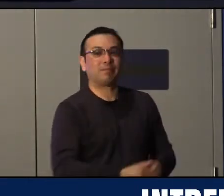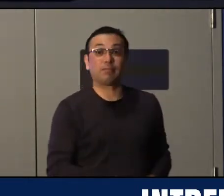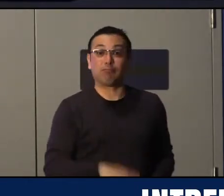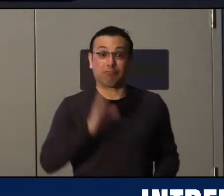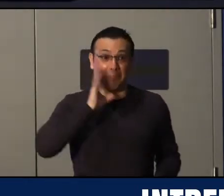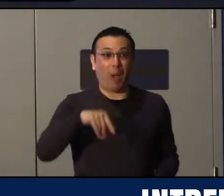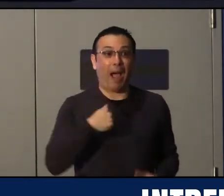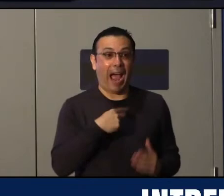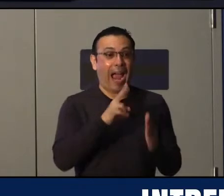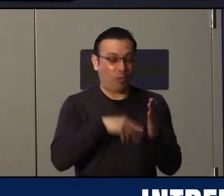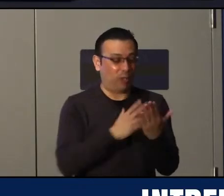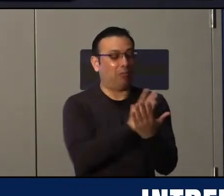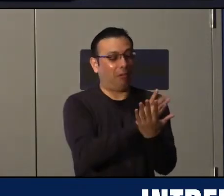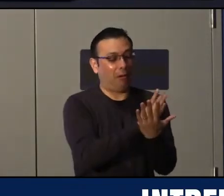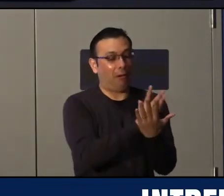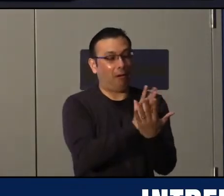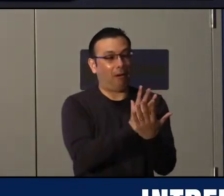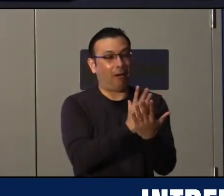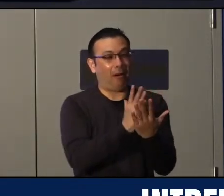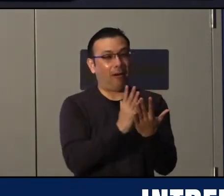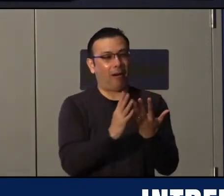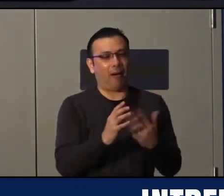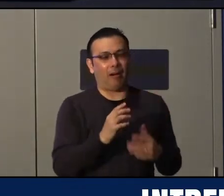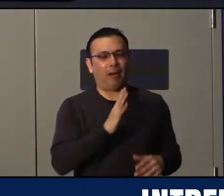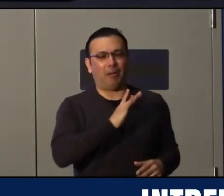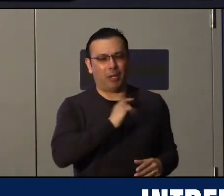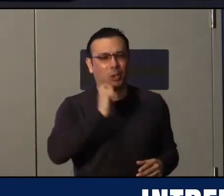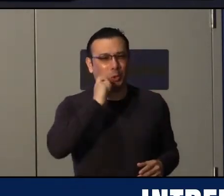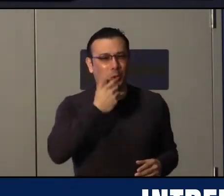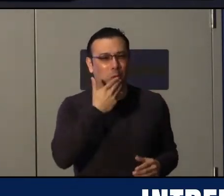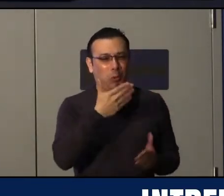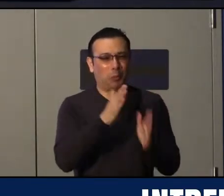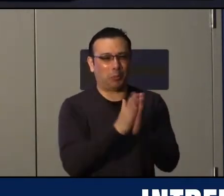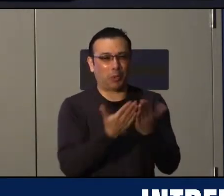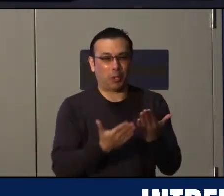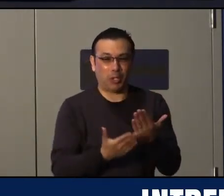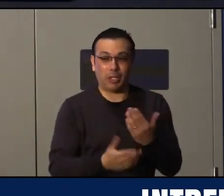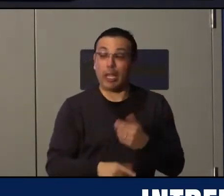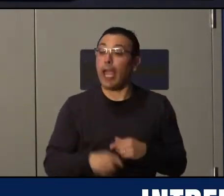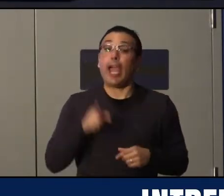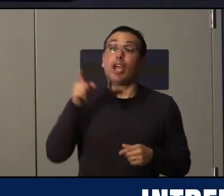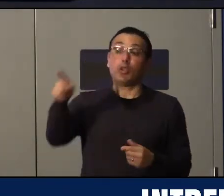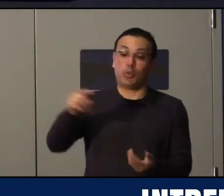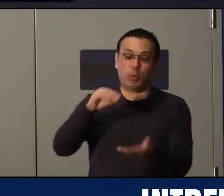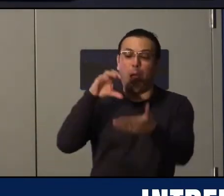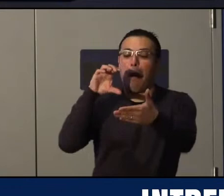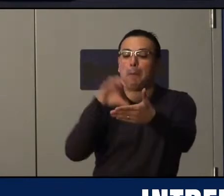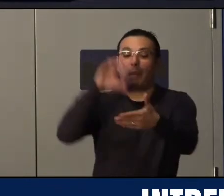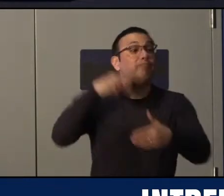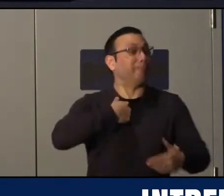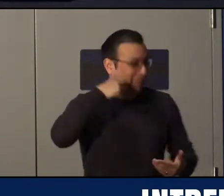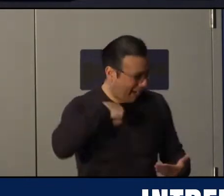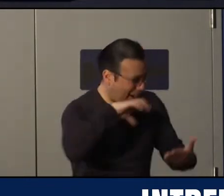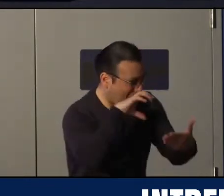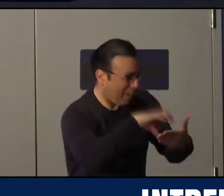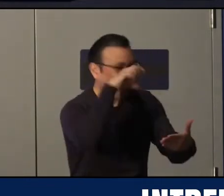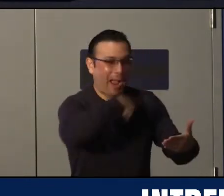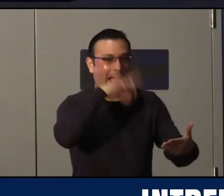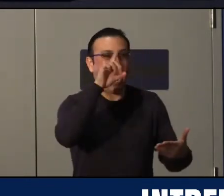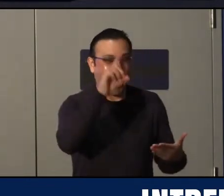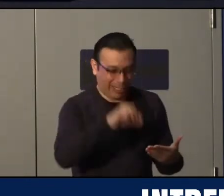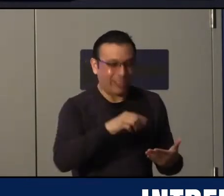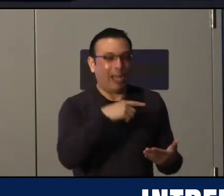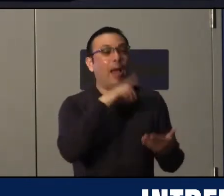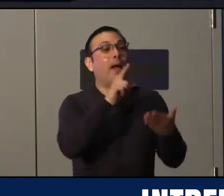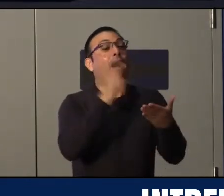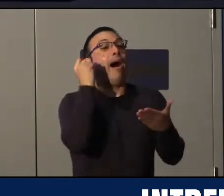book, and it is a great book. And there is a little blurb from you in here. There's a blurb from me in the book, but the other writings is much better